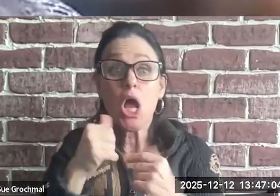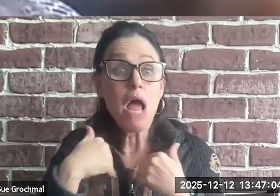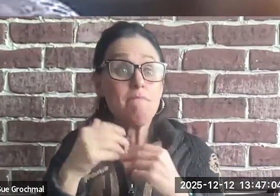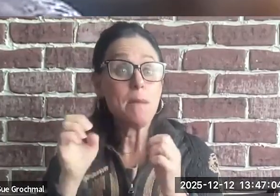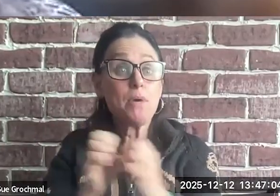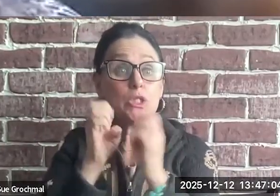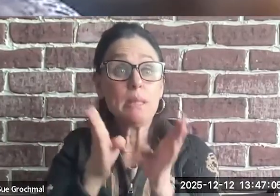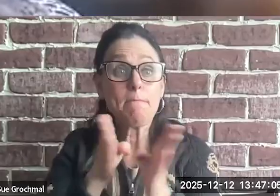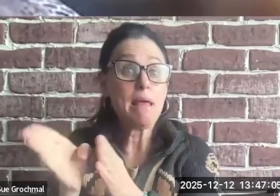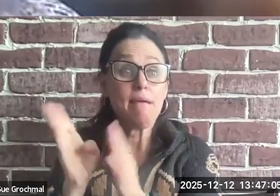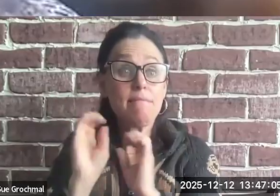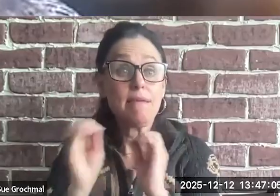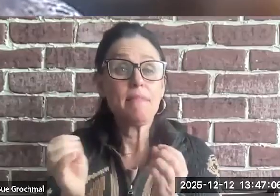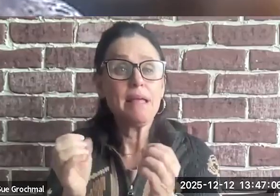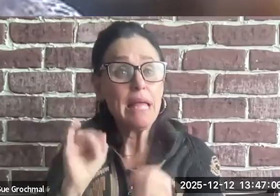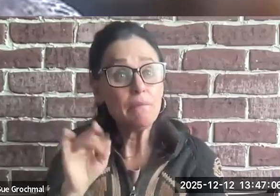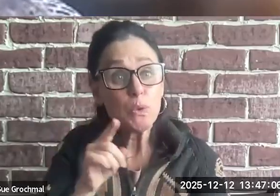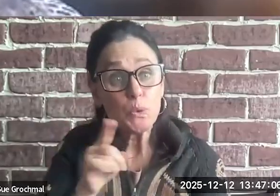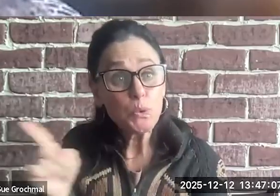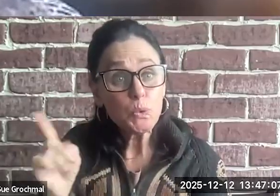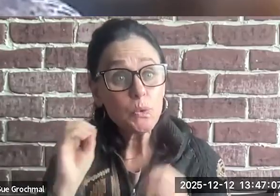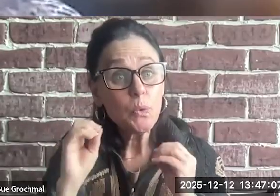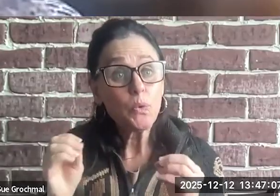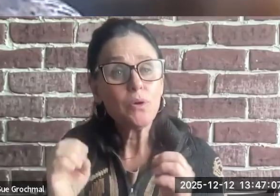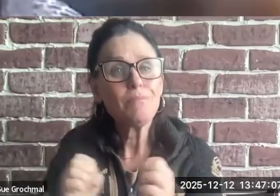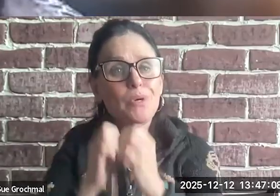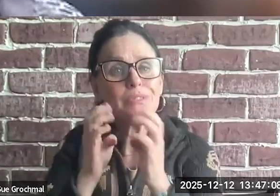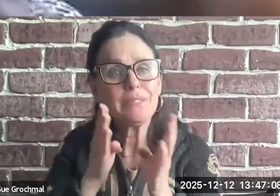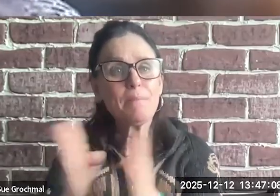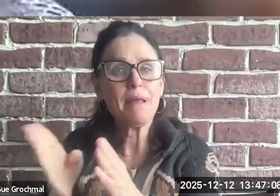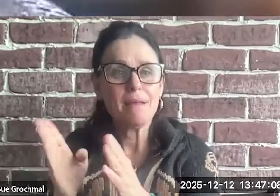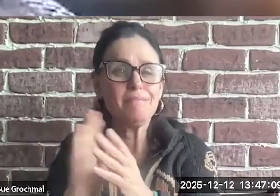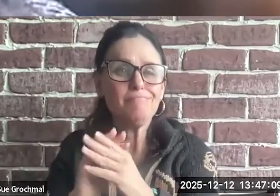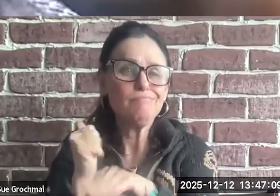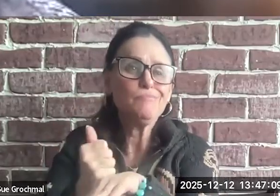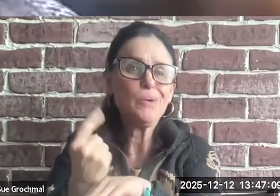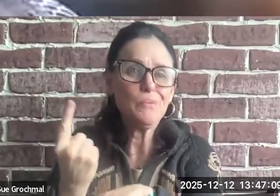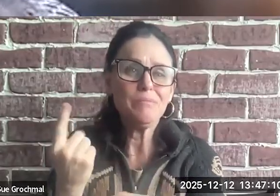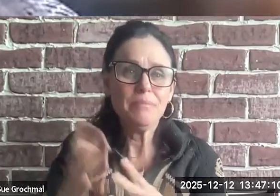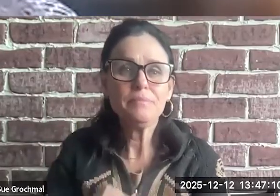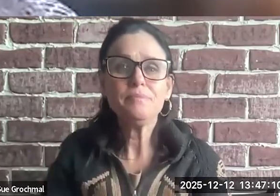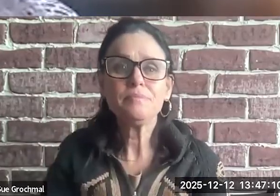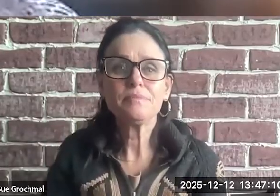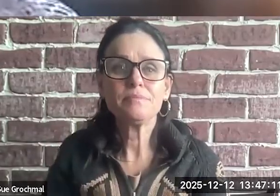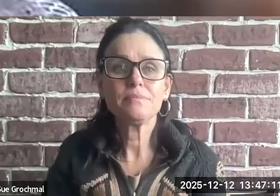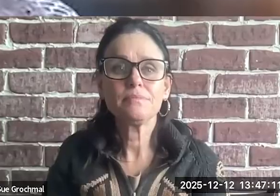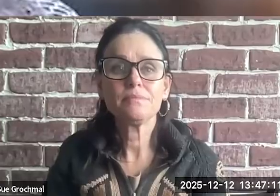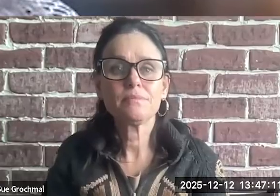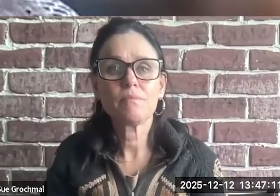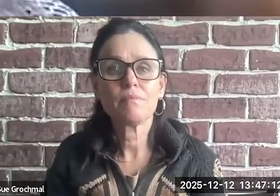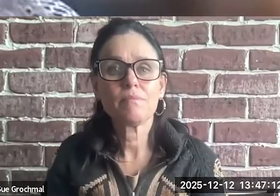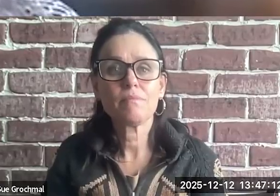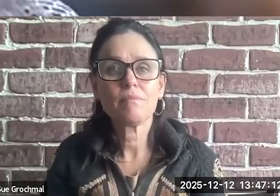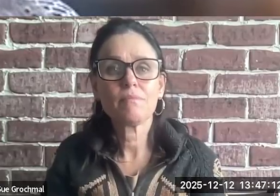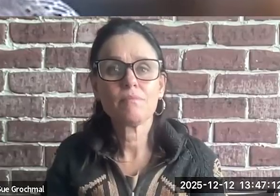plan. So if you don't have an emergency plan, you may also want to create one. And there's some resources on the slides there that we